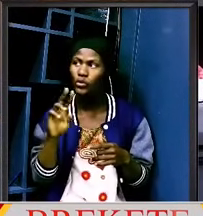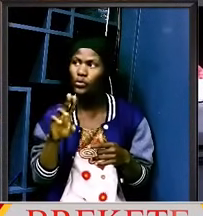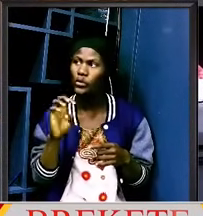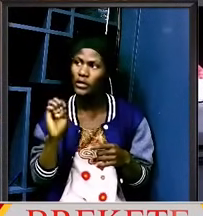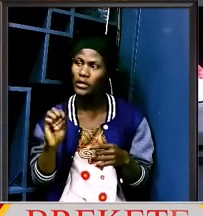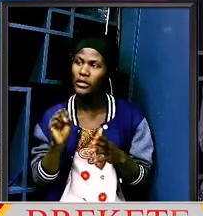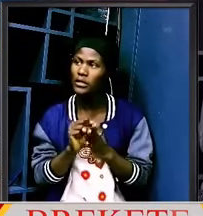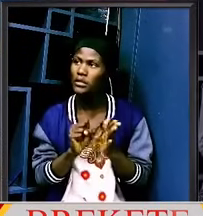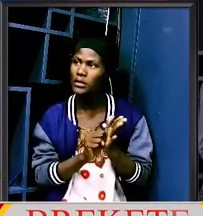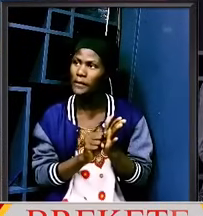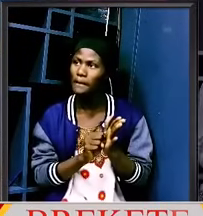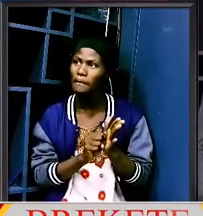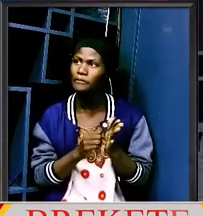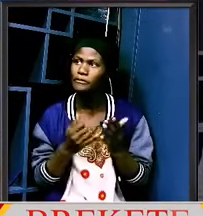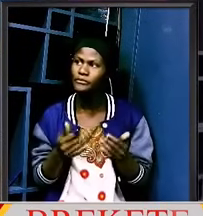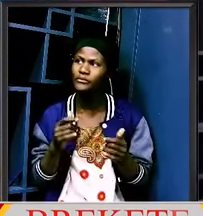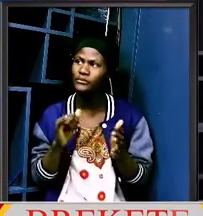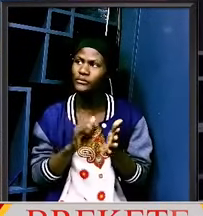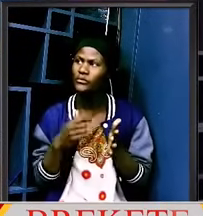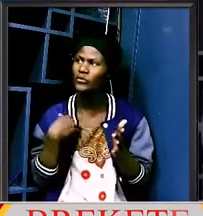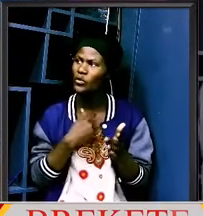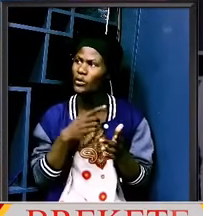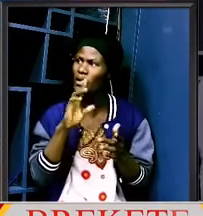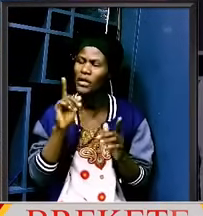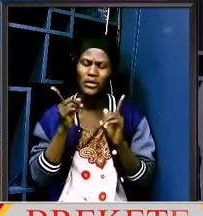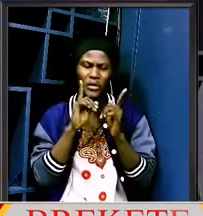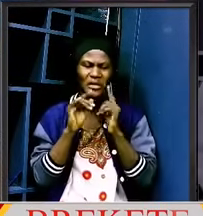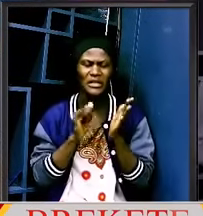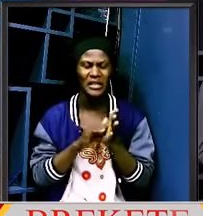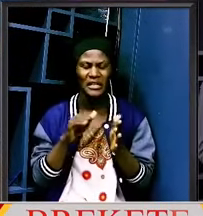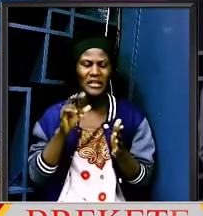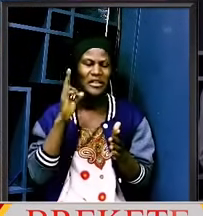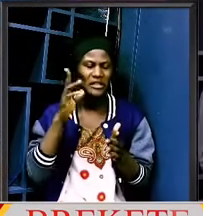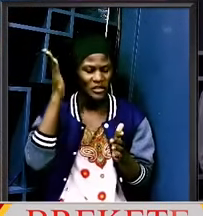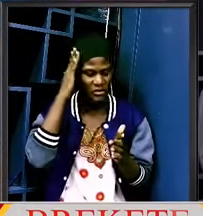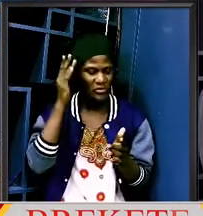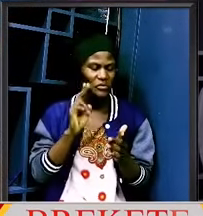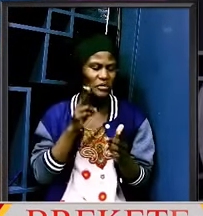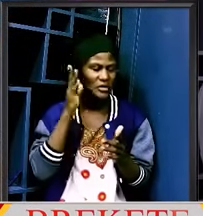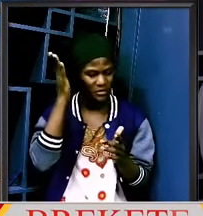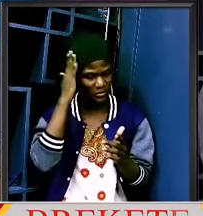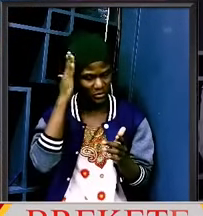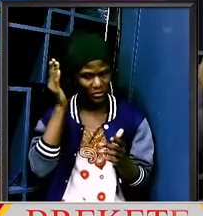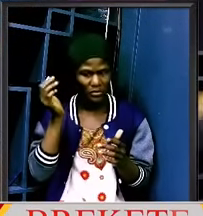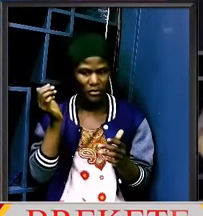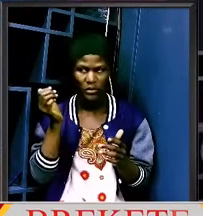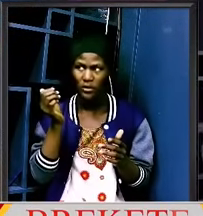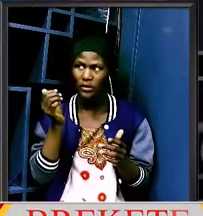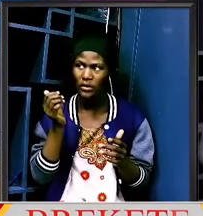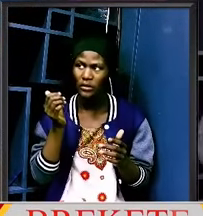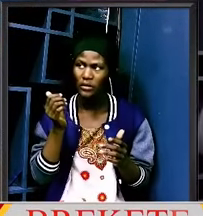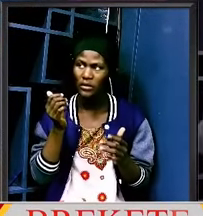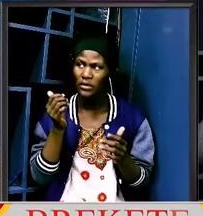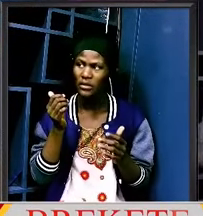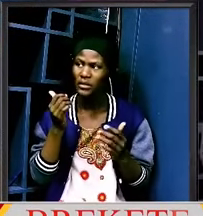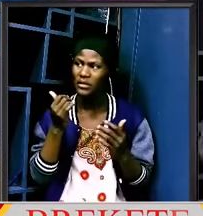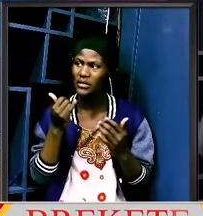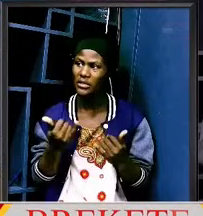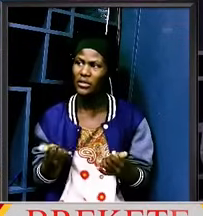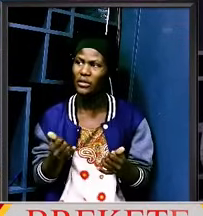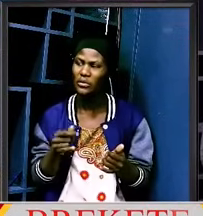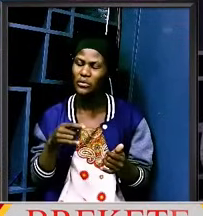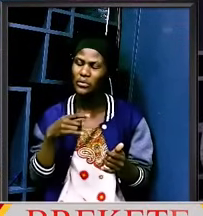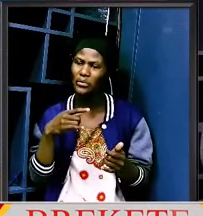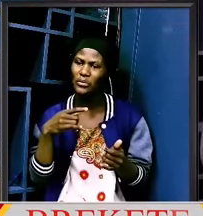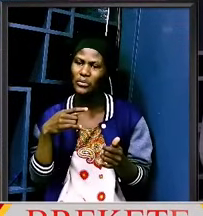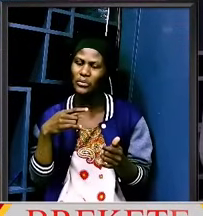maybe we're drawing to conclusion that he's aware. Let's just assume that even with this publication, they will still feel